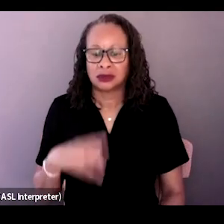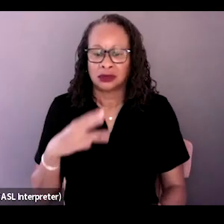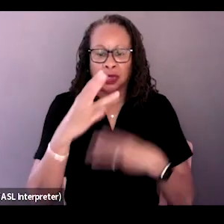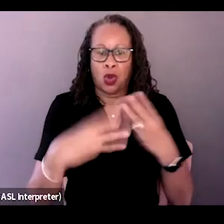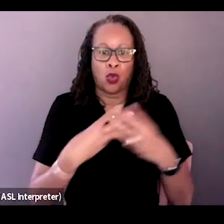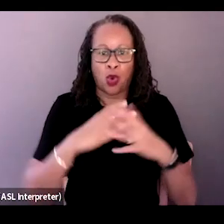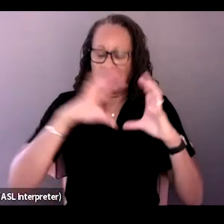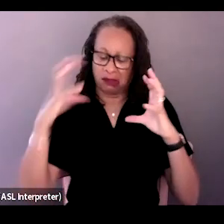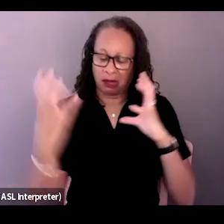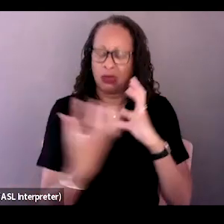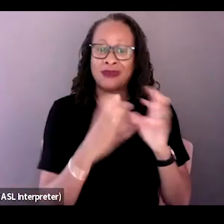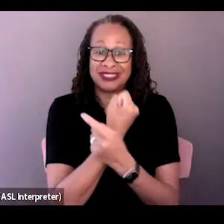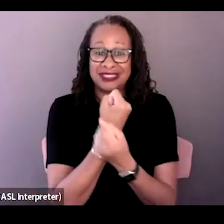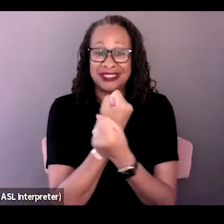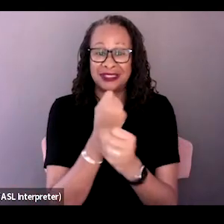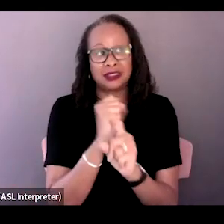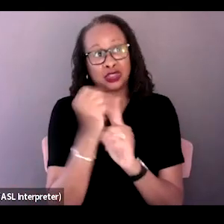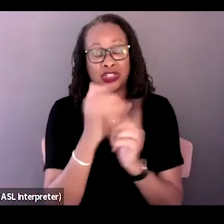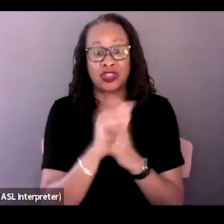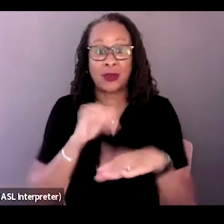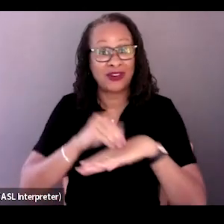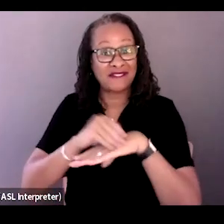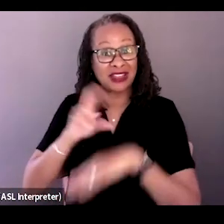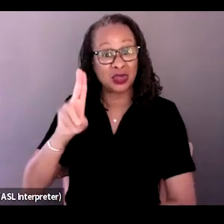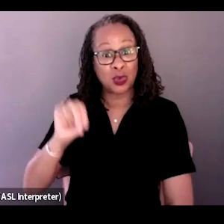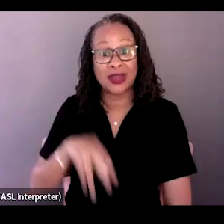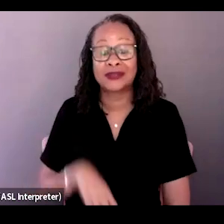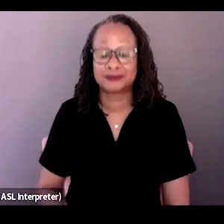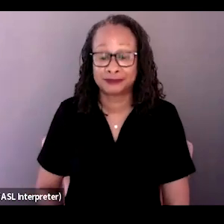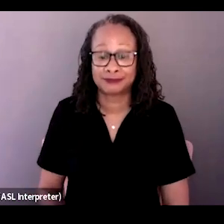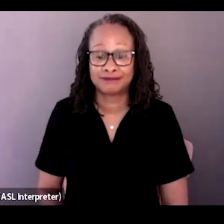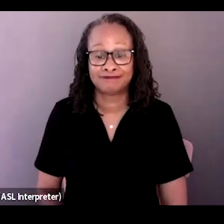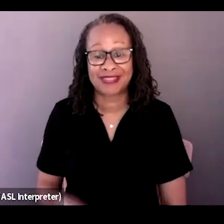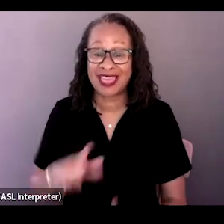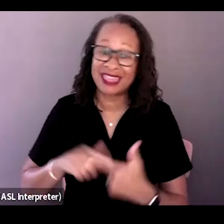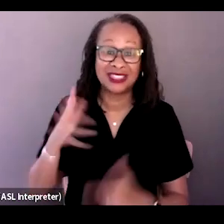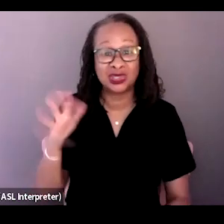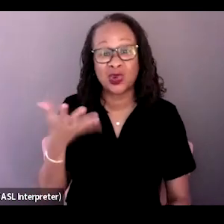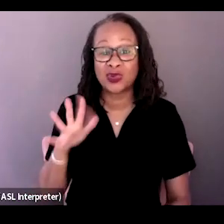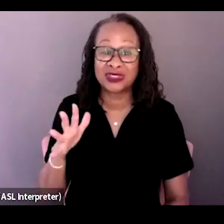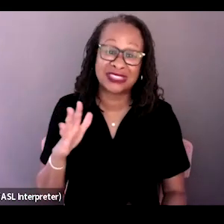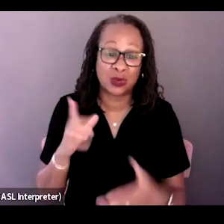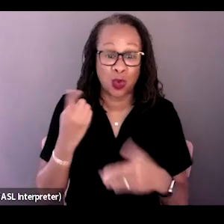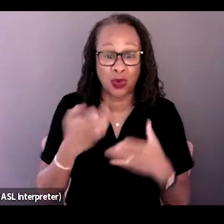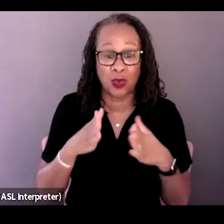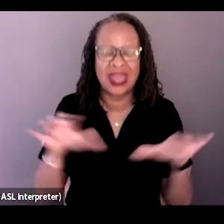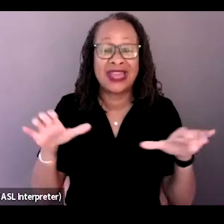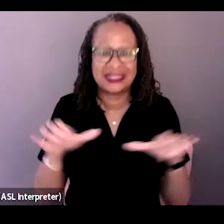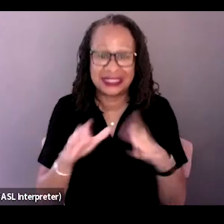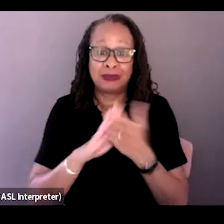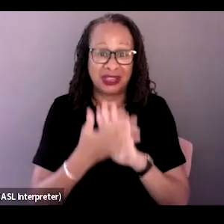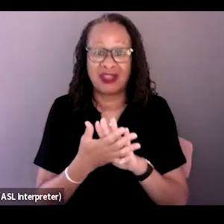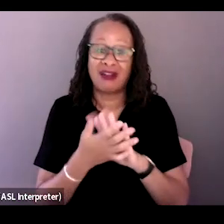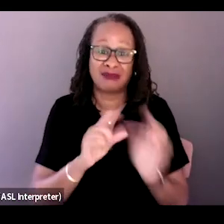global situation that was reflecting the United Nations. And then he sort of, yeah, in a sense, did become complicit in